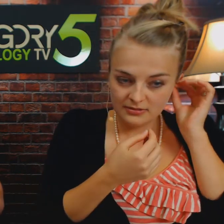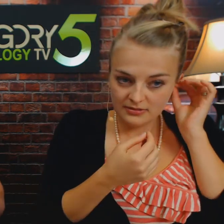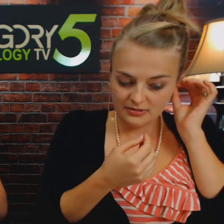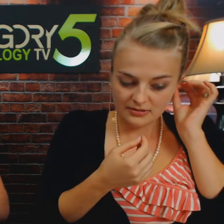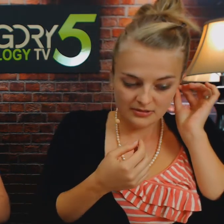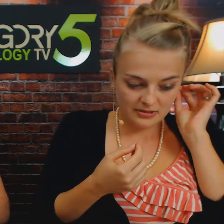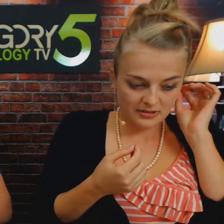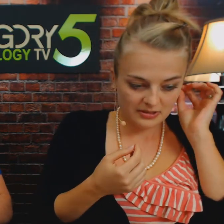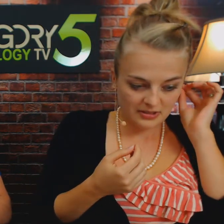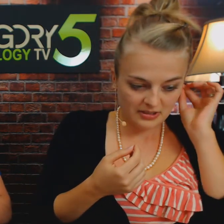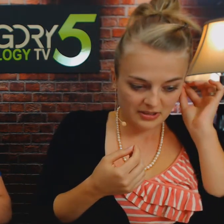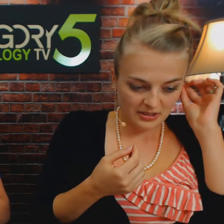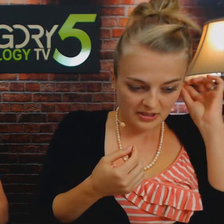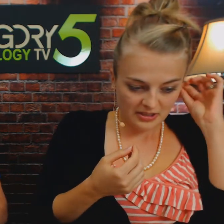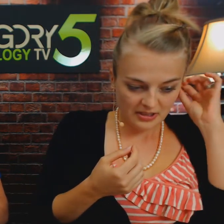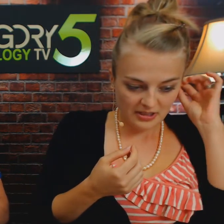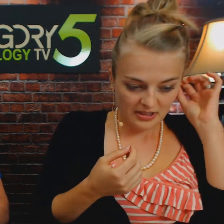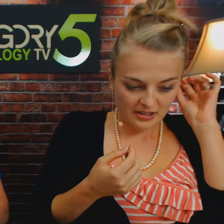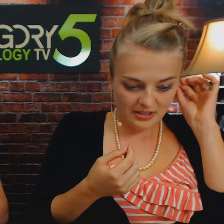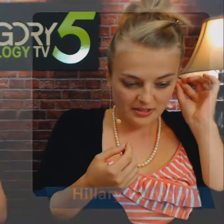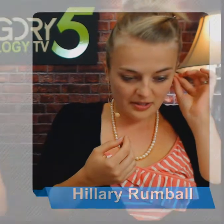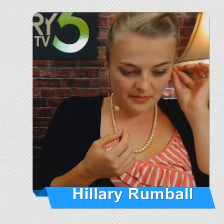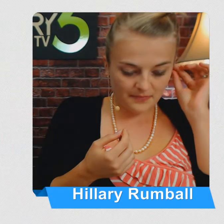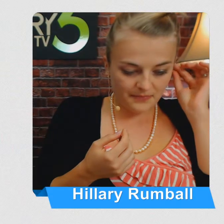Hillary, I'll hand it back over to you.